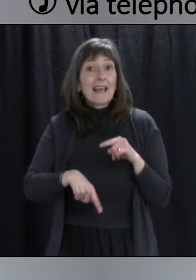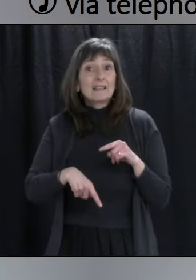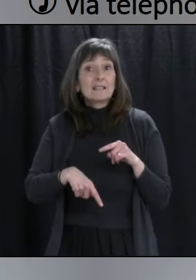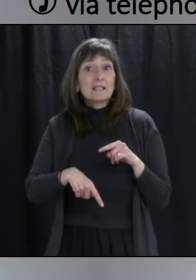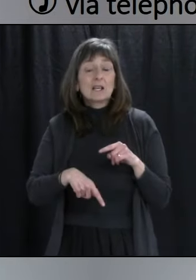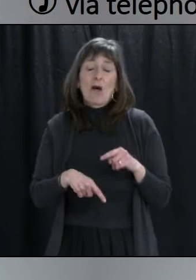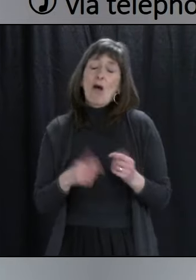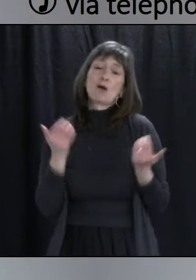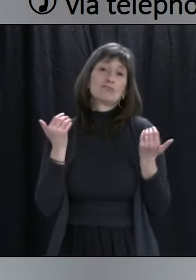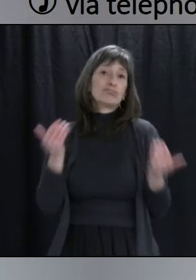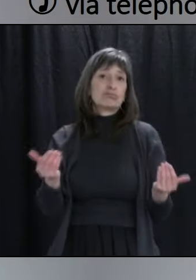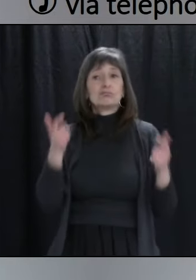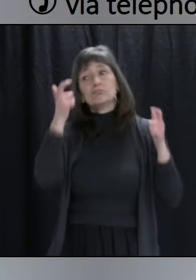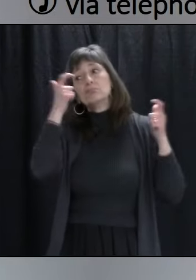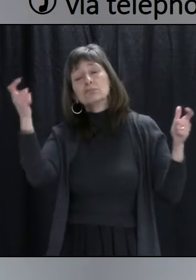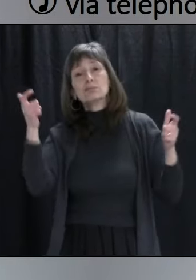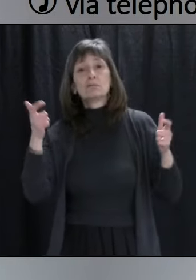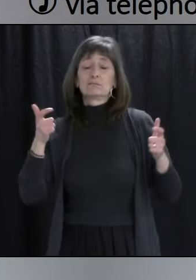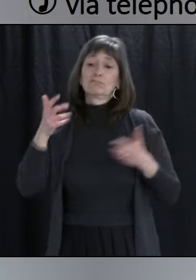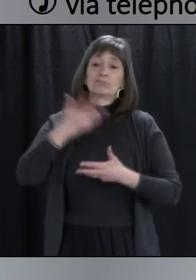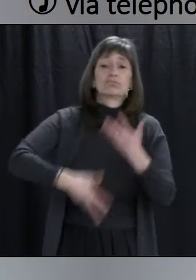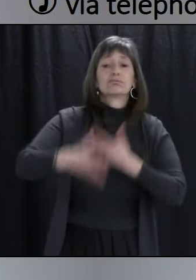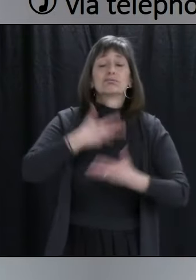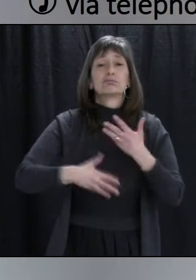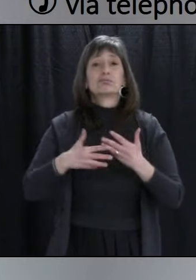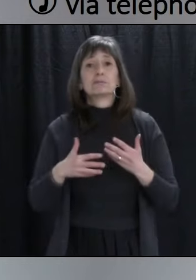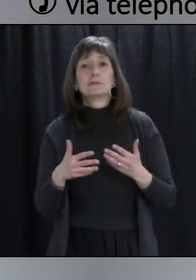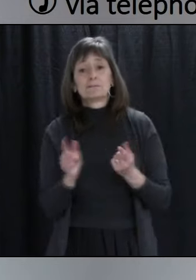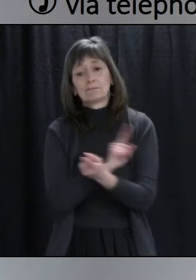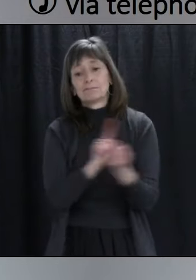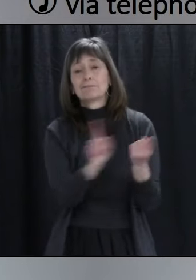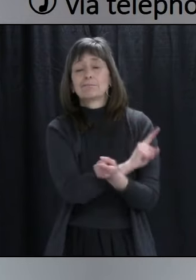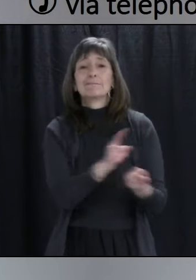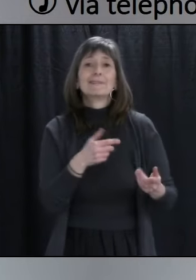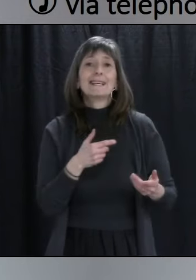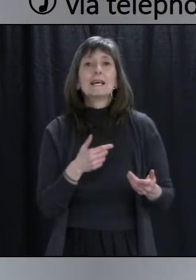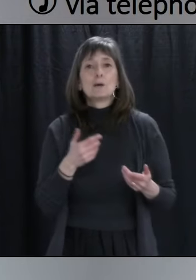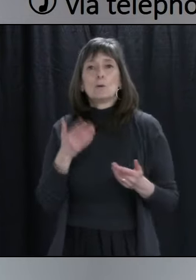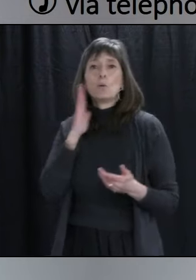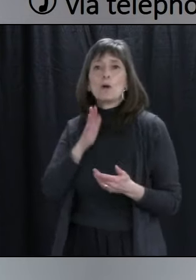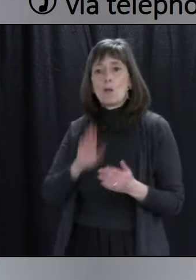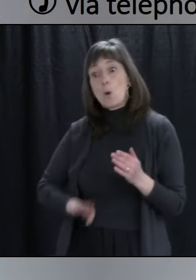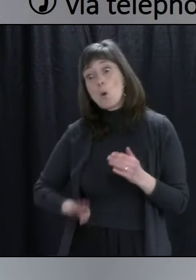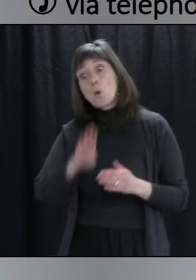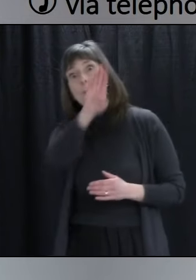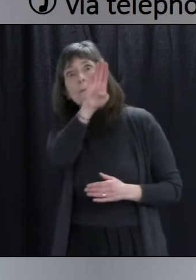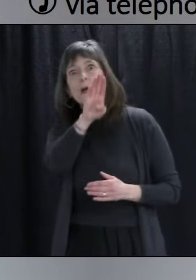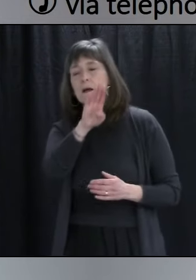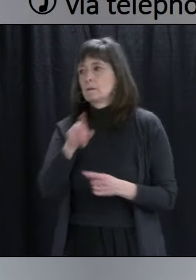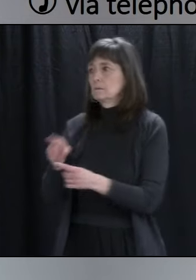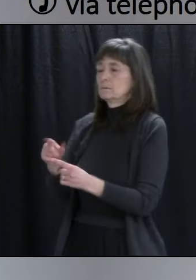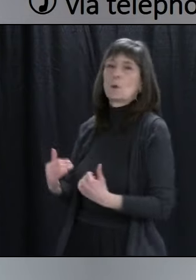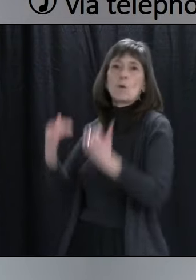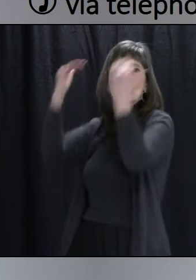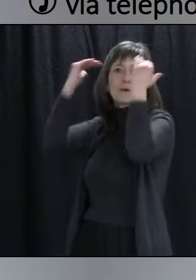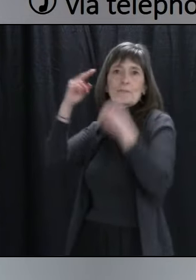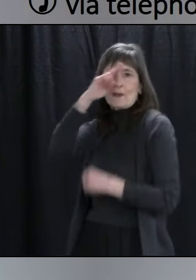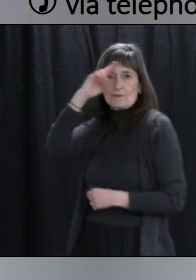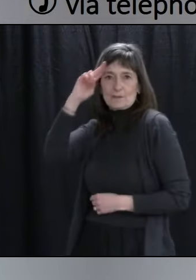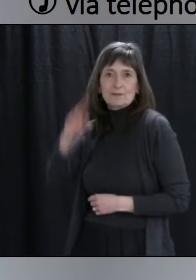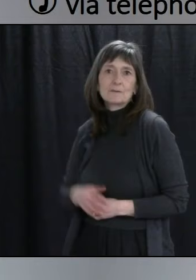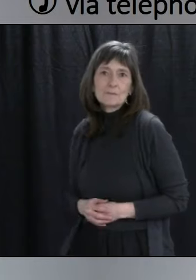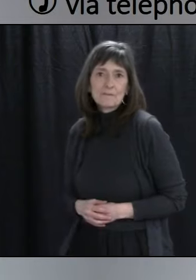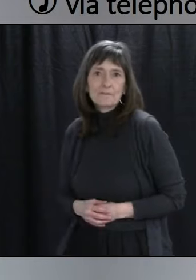overwhelmed. That is why we have spent the last 2 or 3 weeks emphasizing this business of social